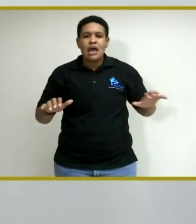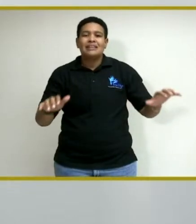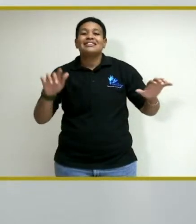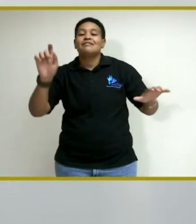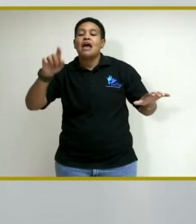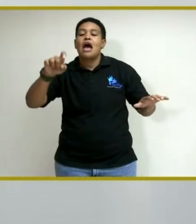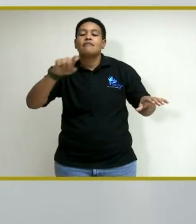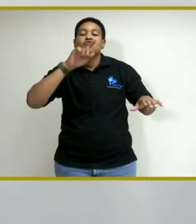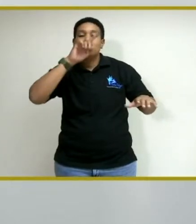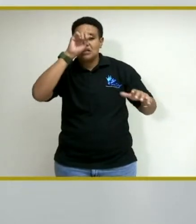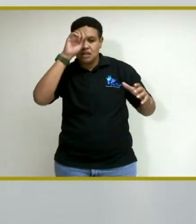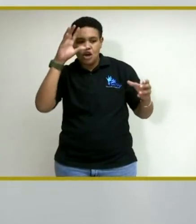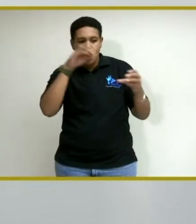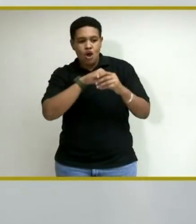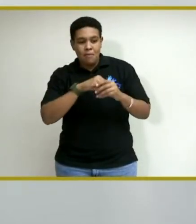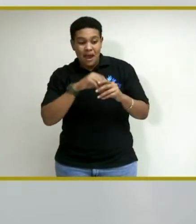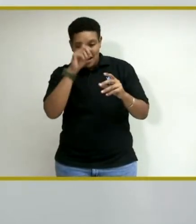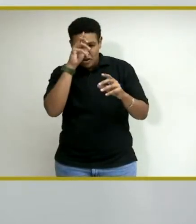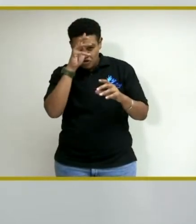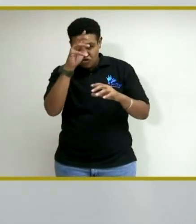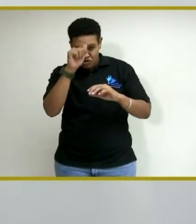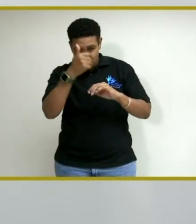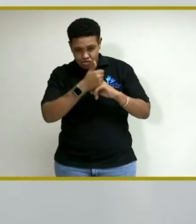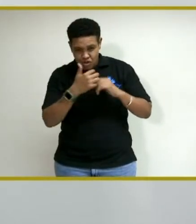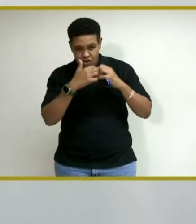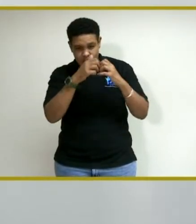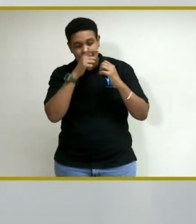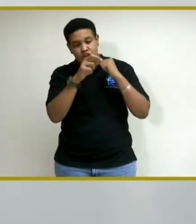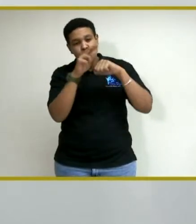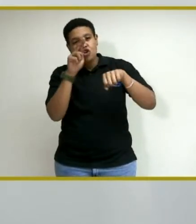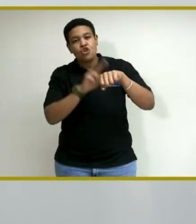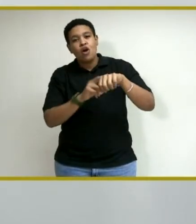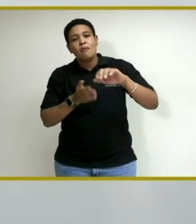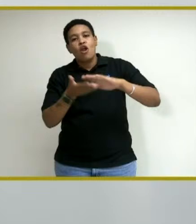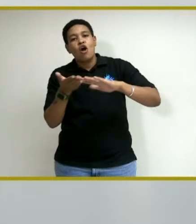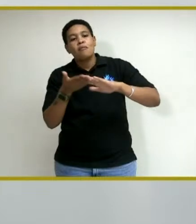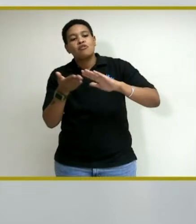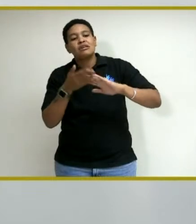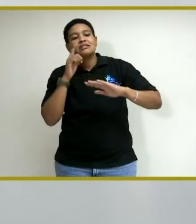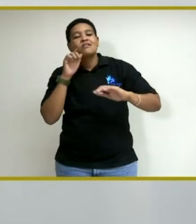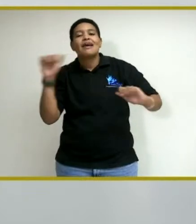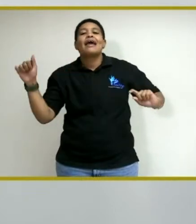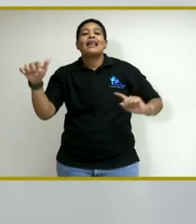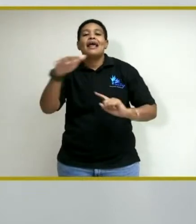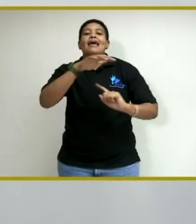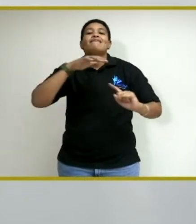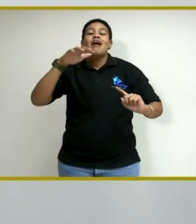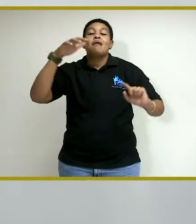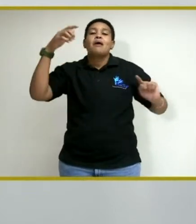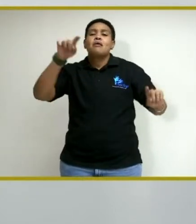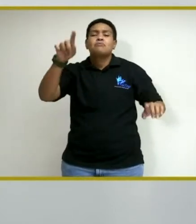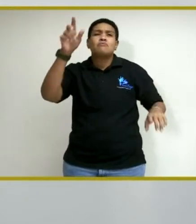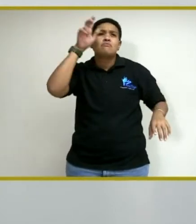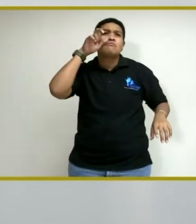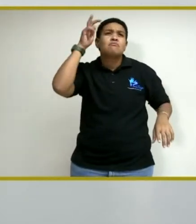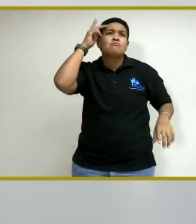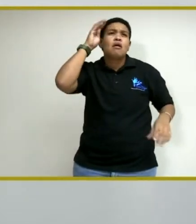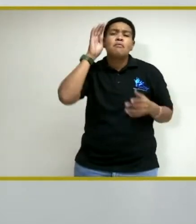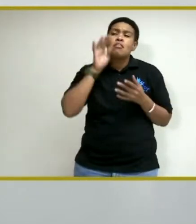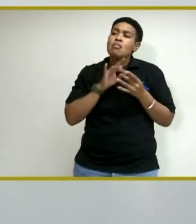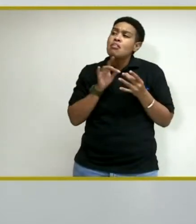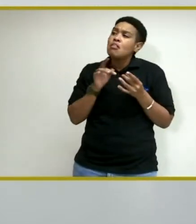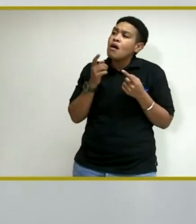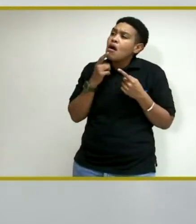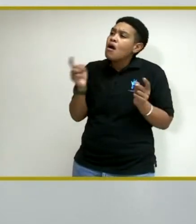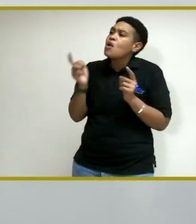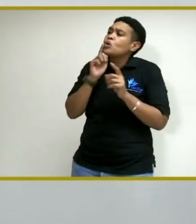to combine, create the normal operations of any environment. And so you'd have heard the Prime Minister announce a